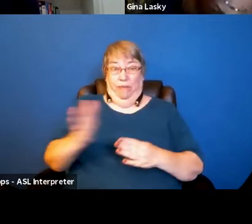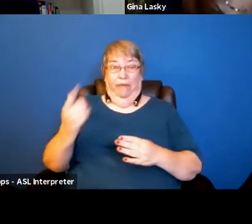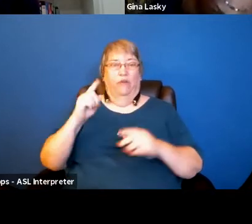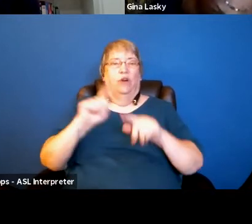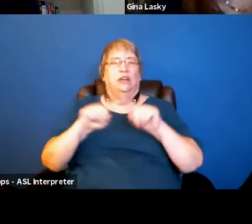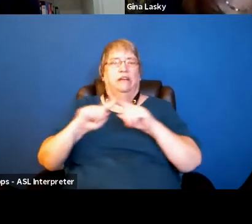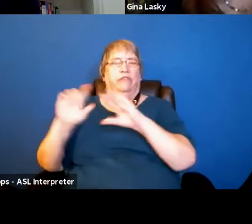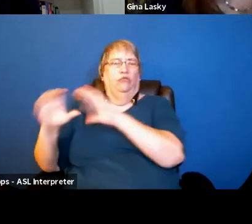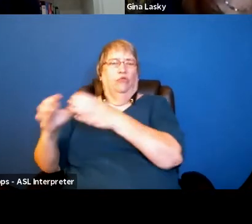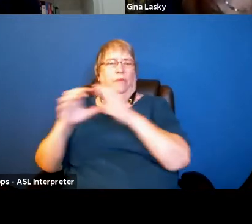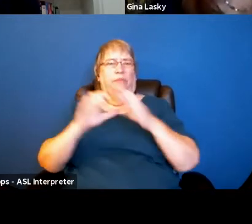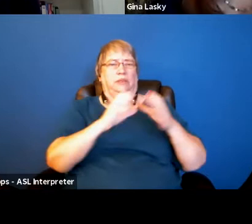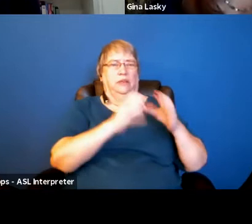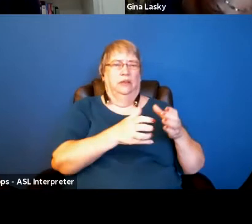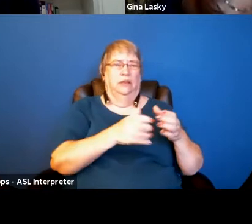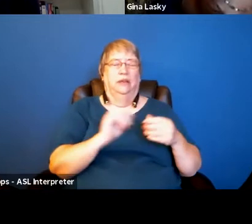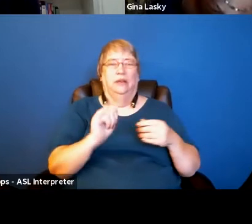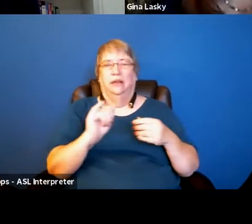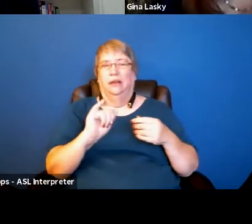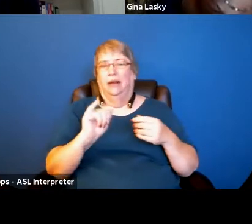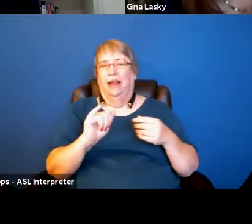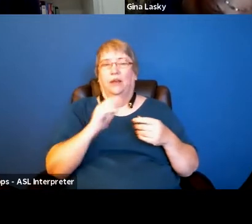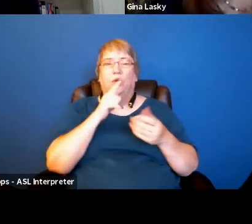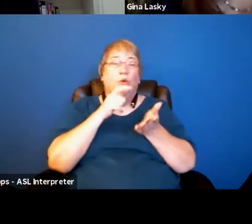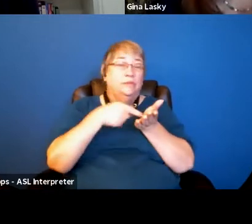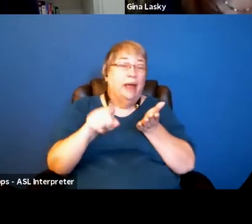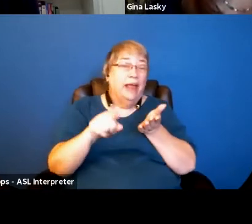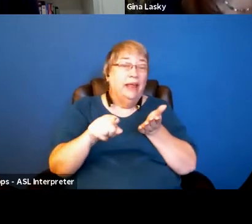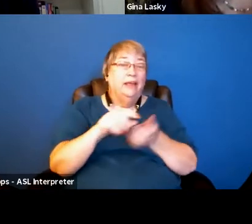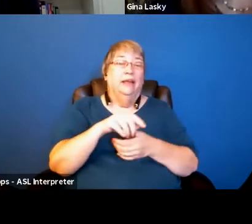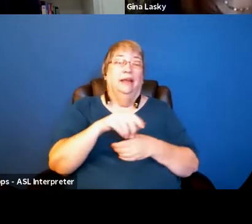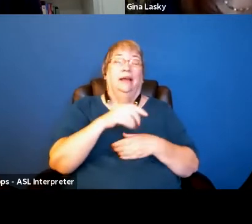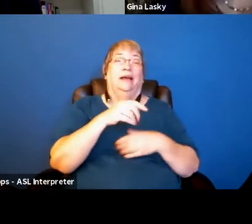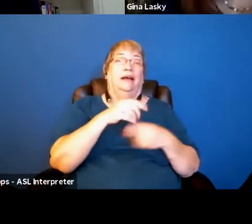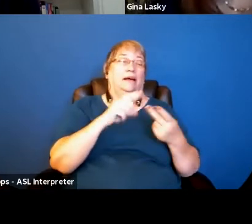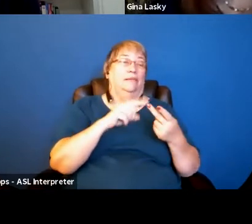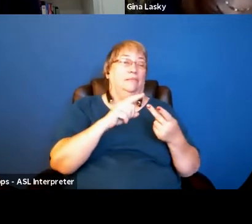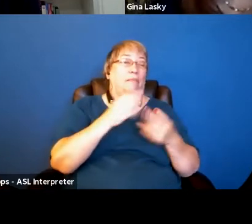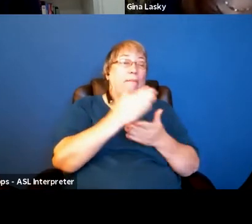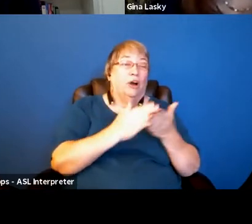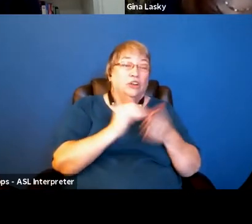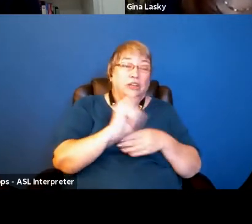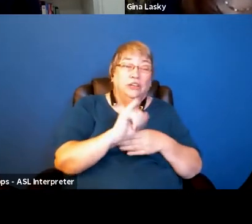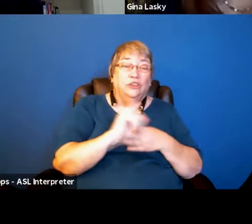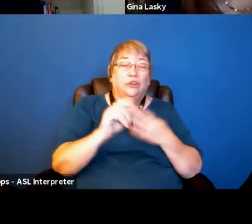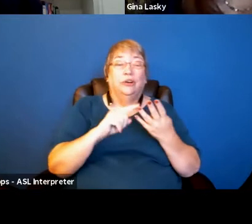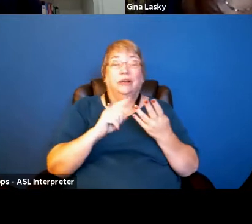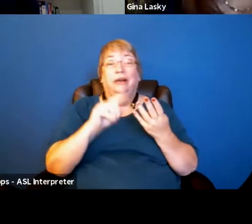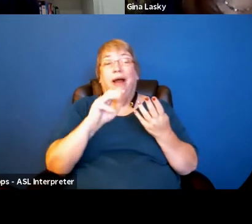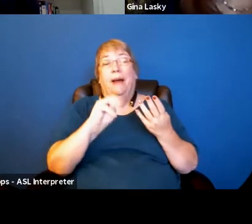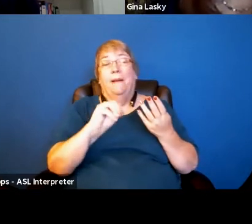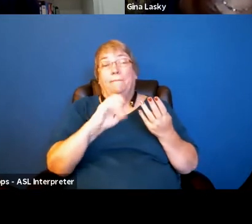by payer type, so indigent and Medicaid and privately insured populations, as well as the